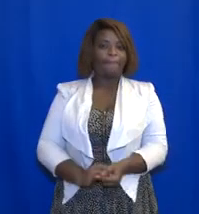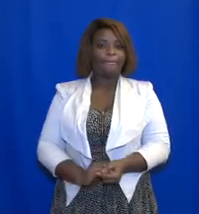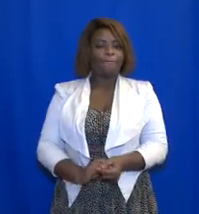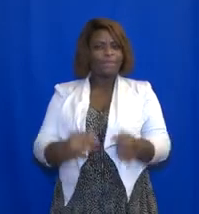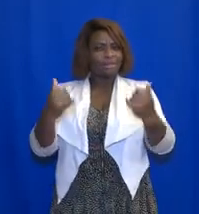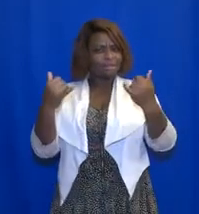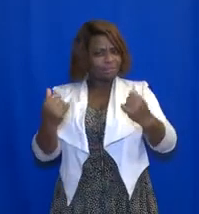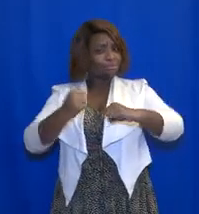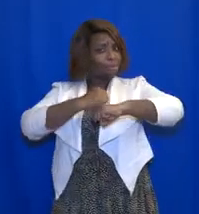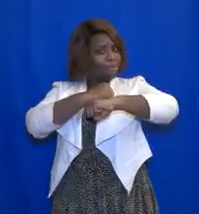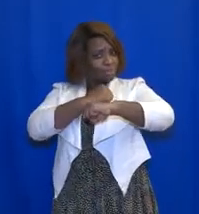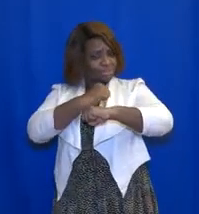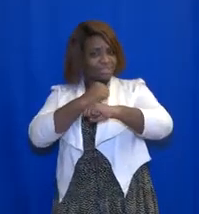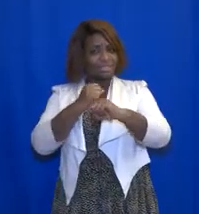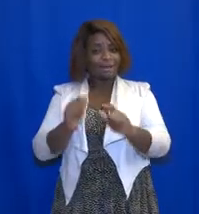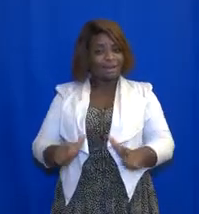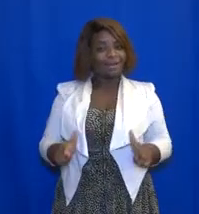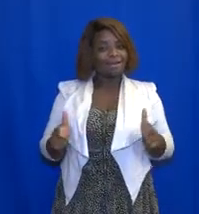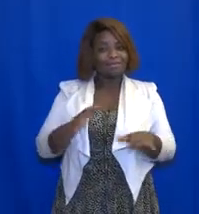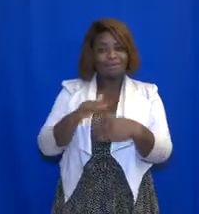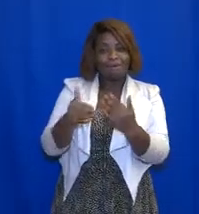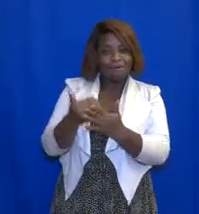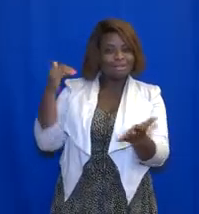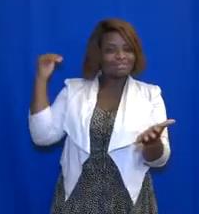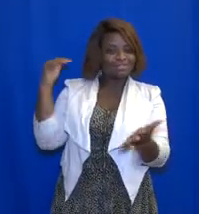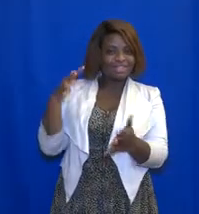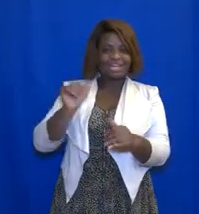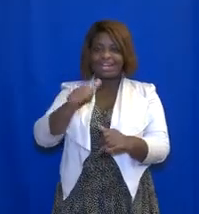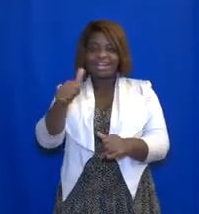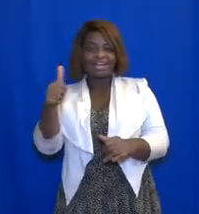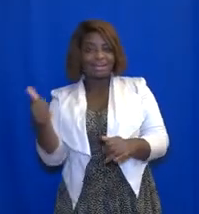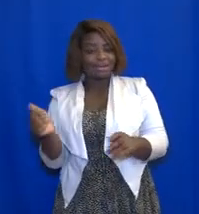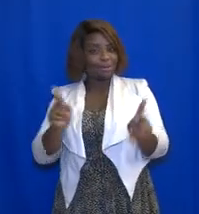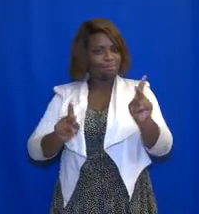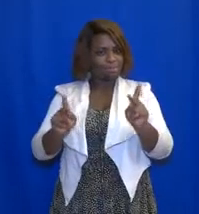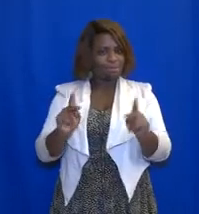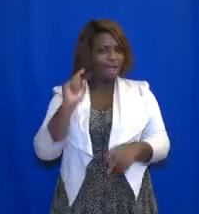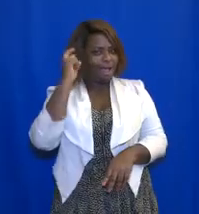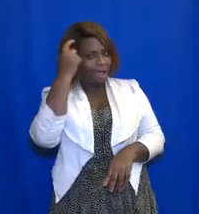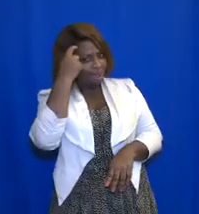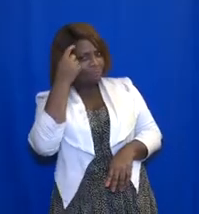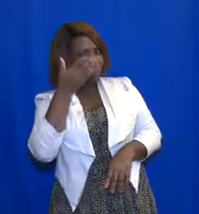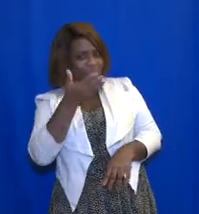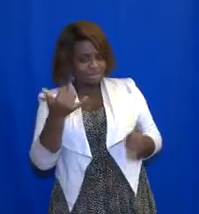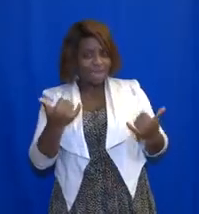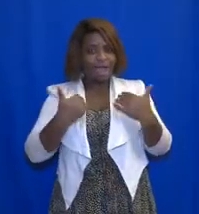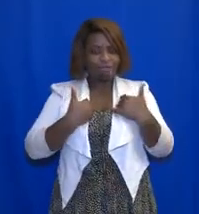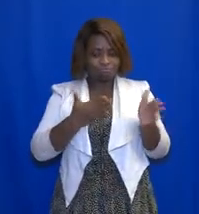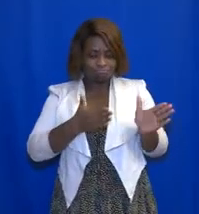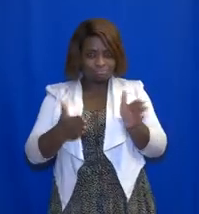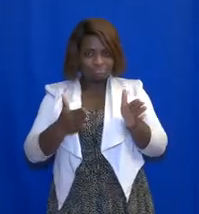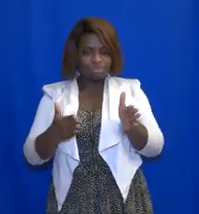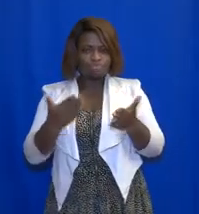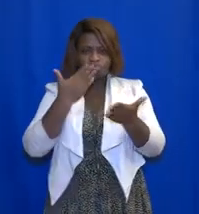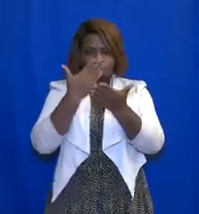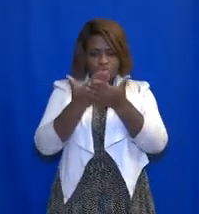To protect the lives of these students and all other personnel, government has put in place the